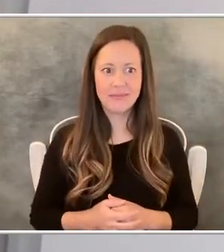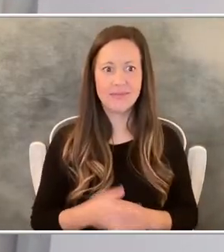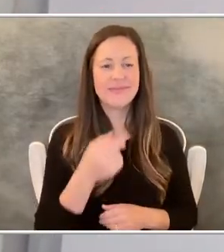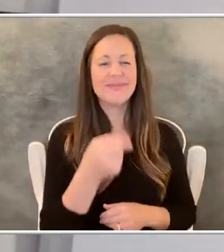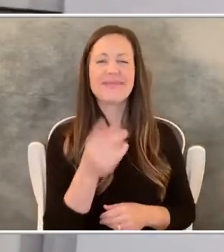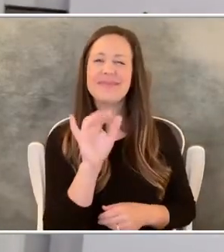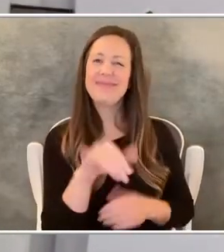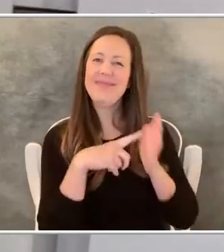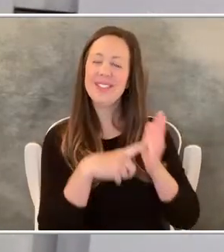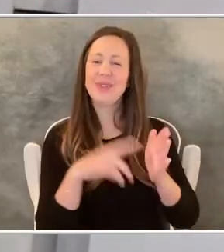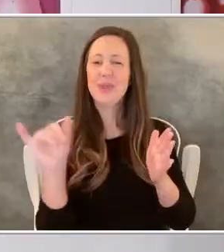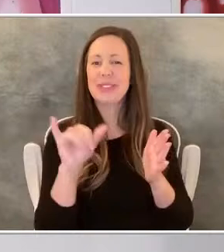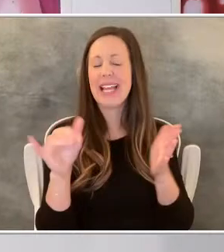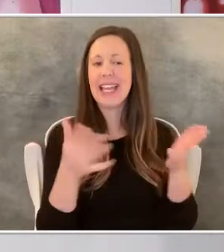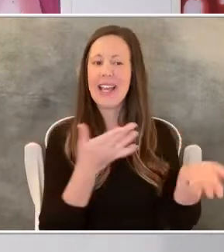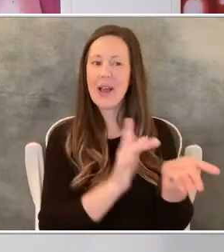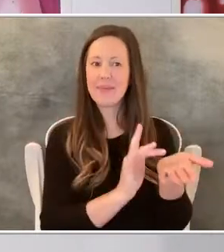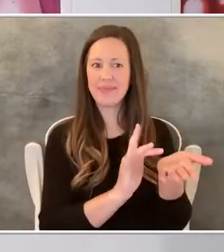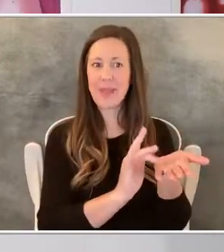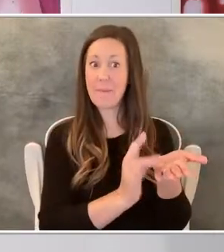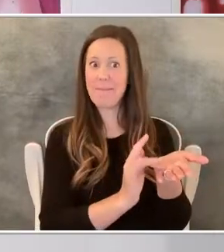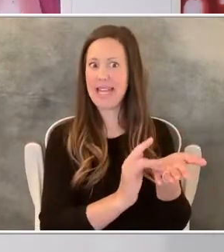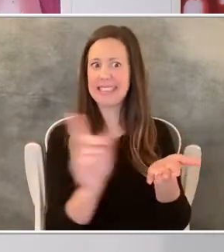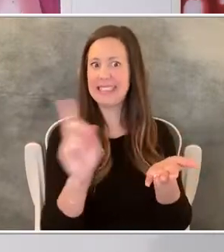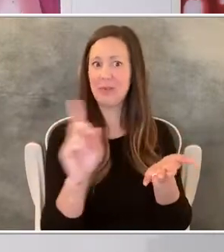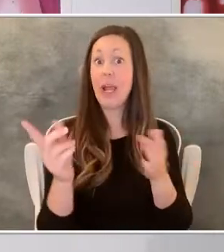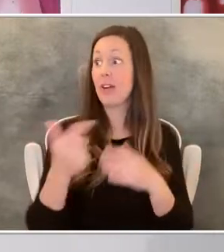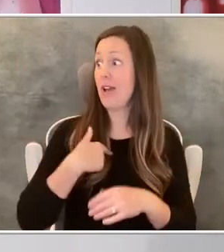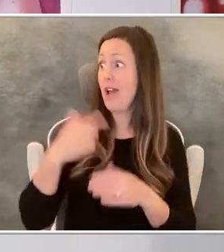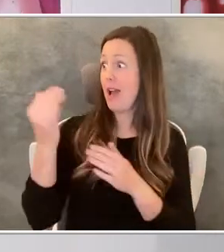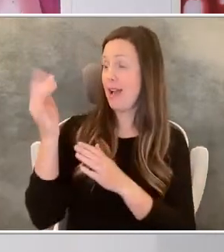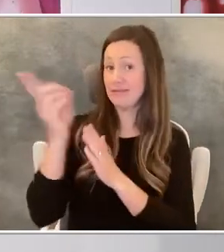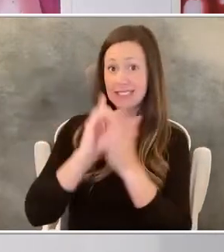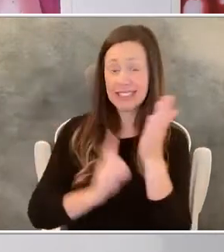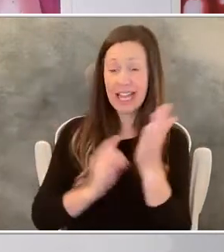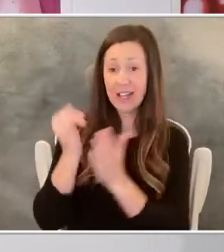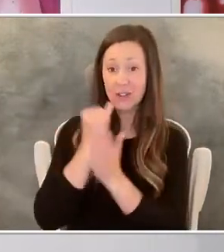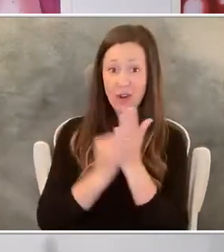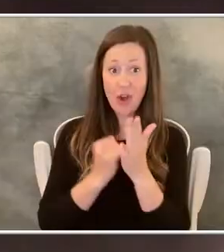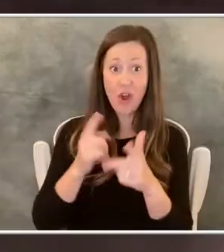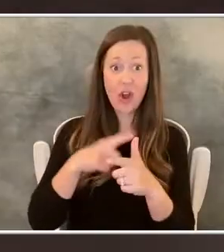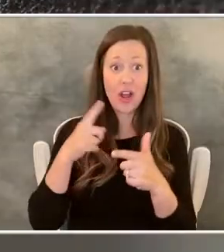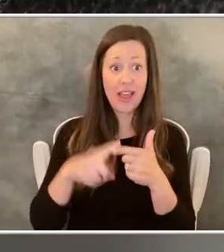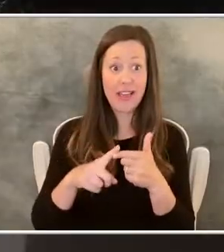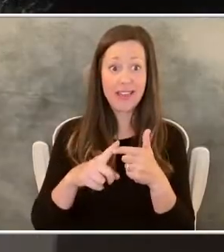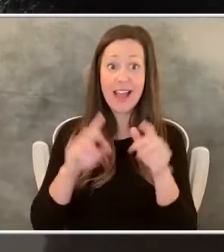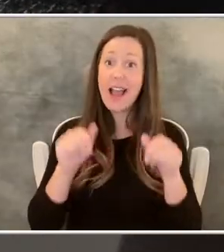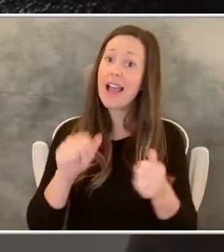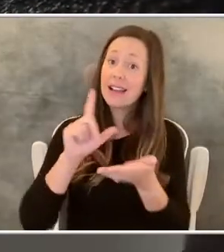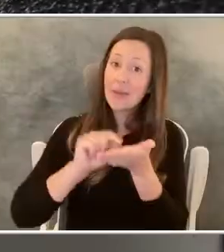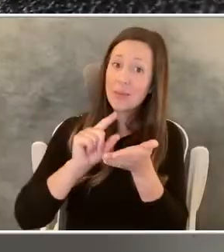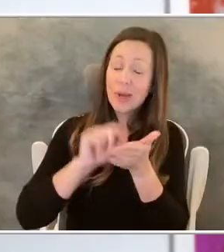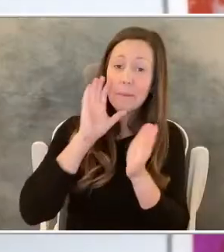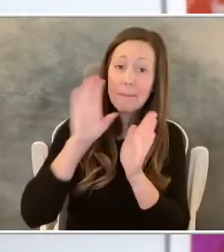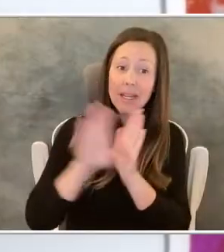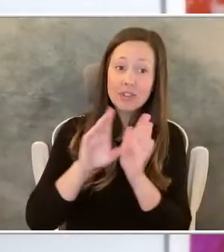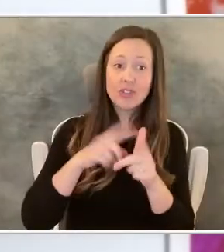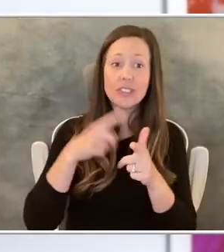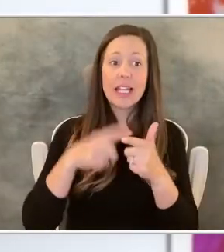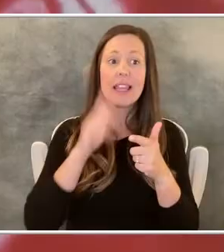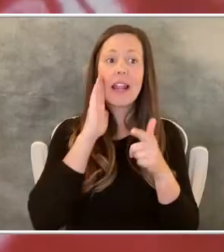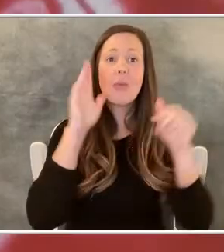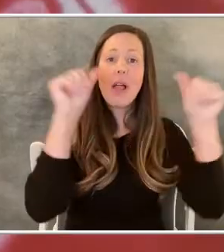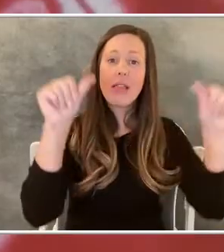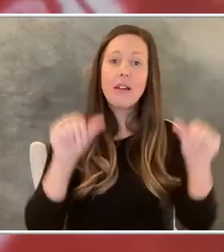medicine. This is where I make my art, and then I print the pieces, and then I hang them up to look at them